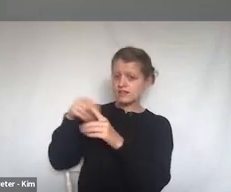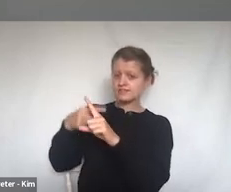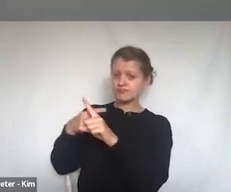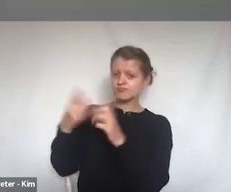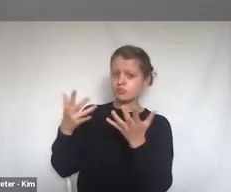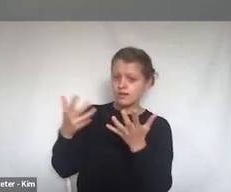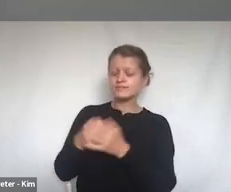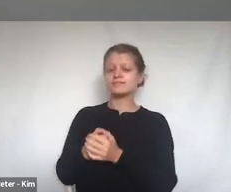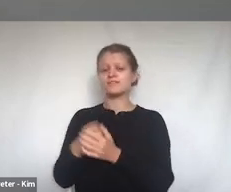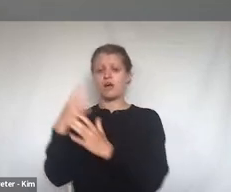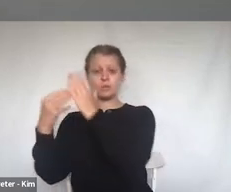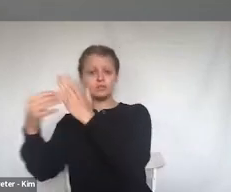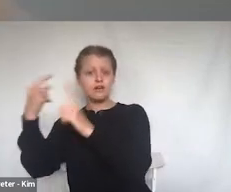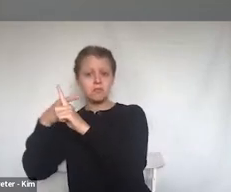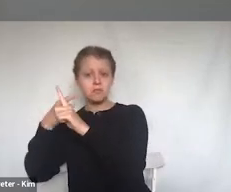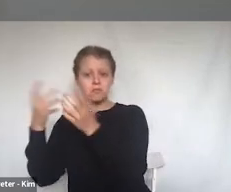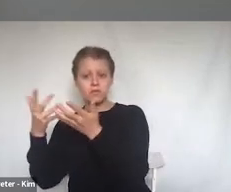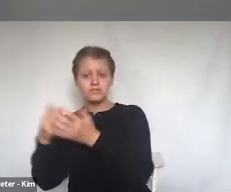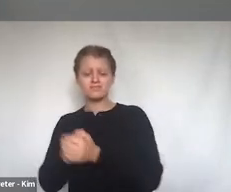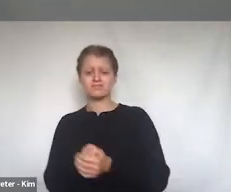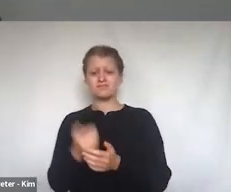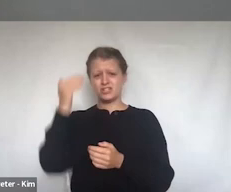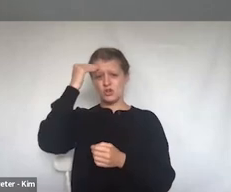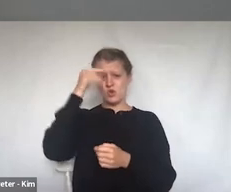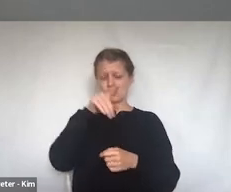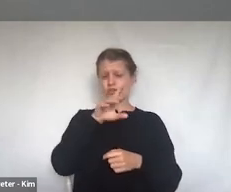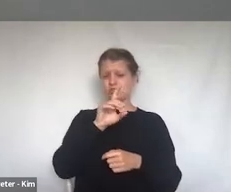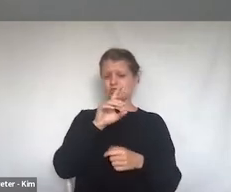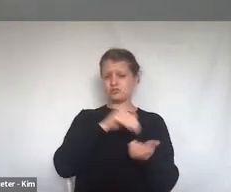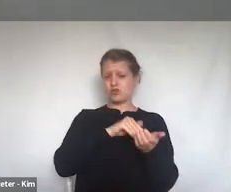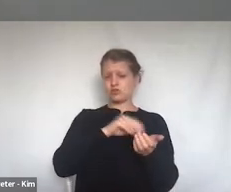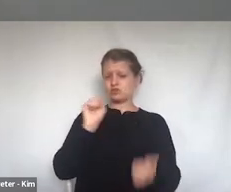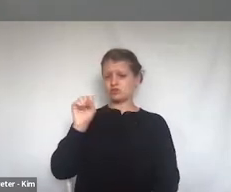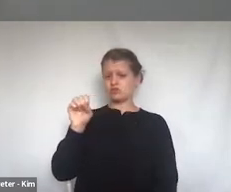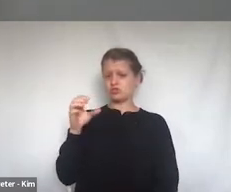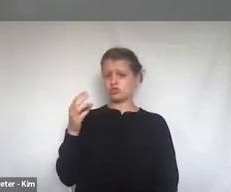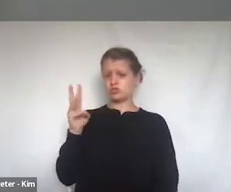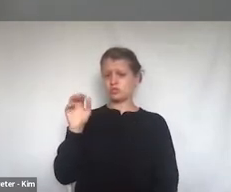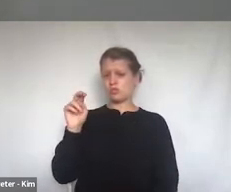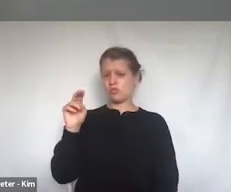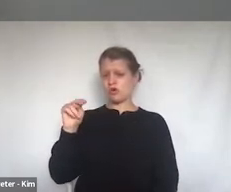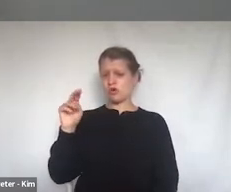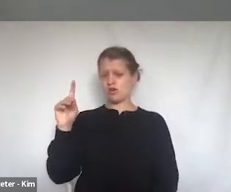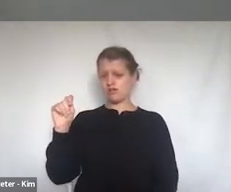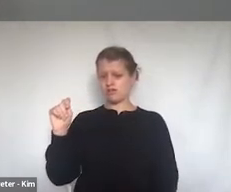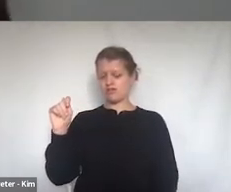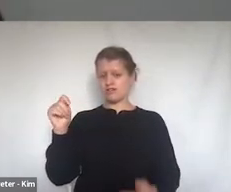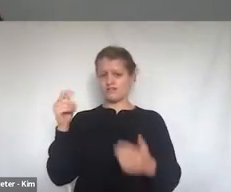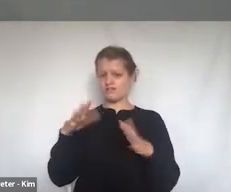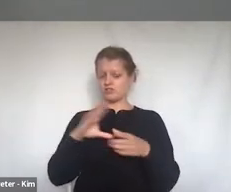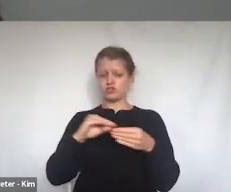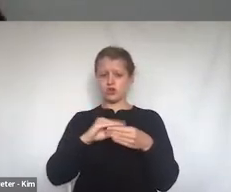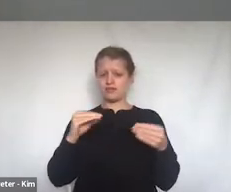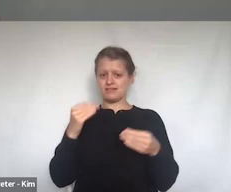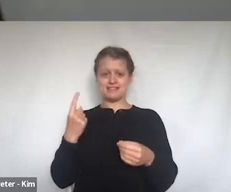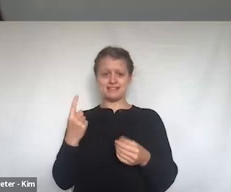Dr. Schwandt says, sometimes we can't always, you know, feel it in our body where we're at. So better to know, to look at,